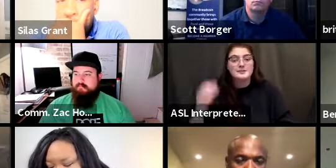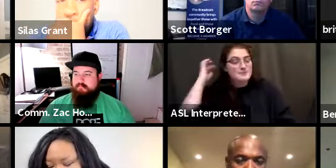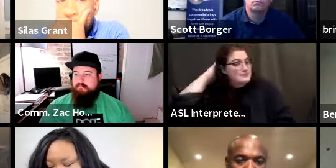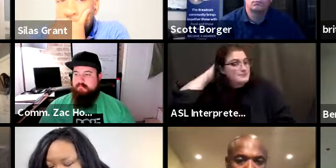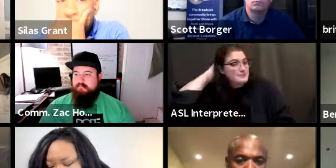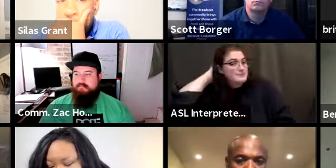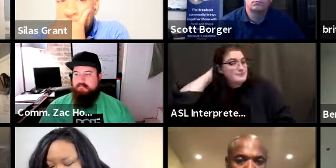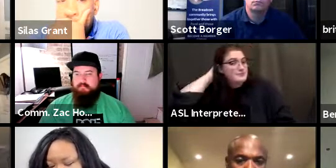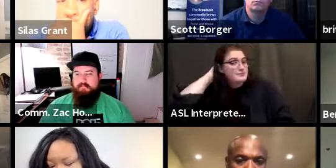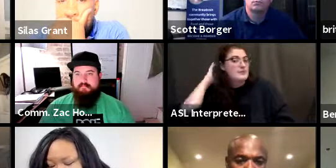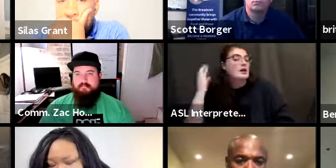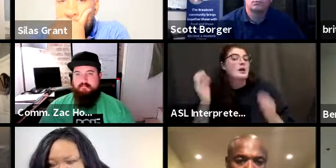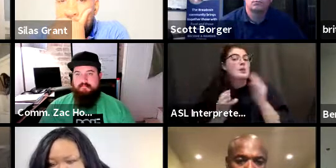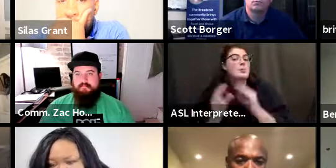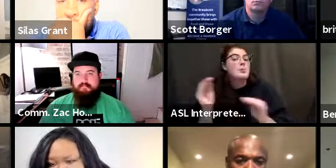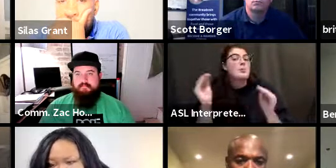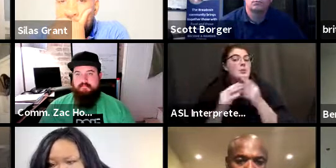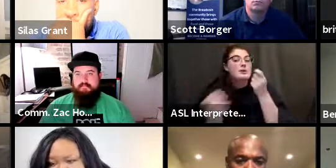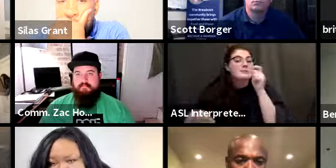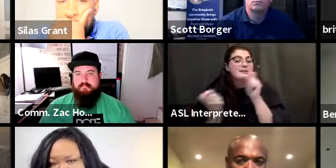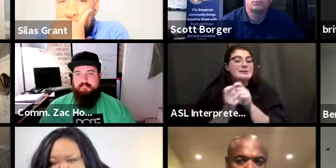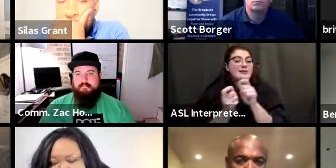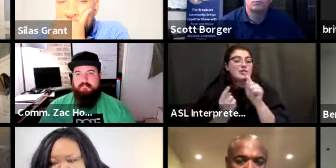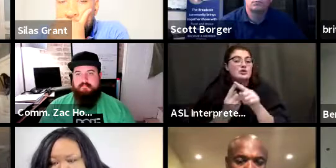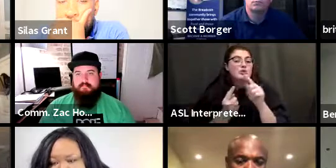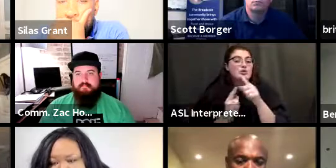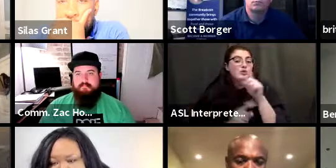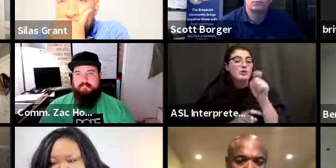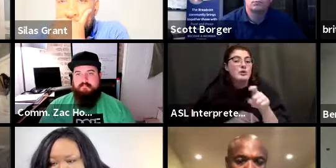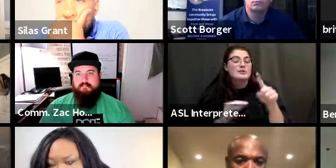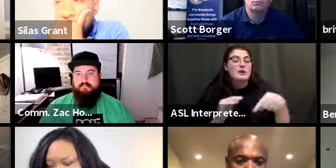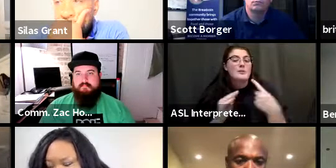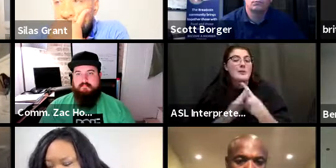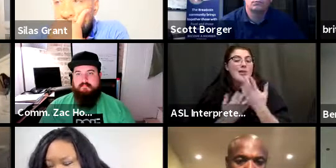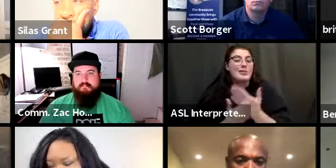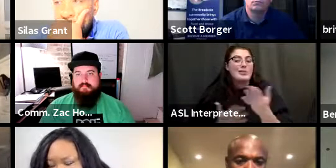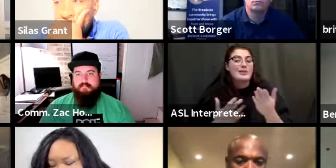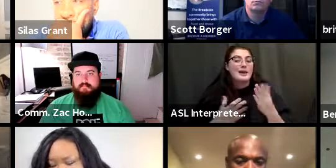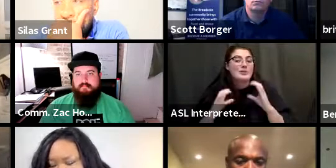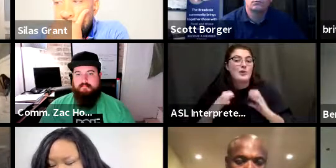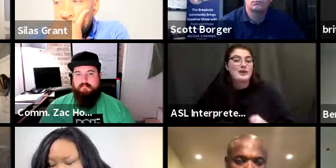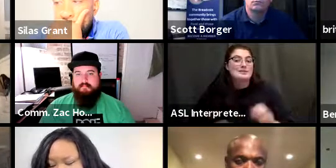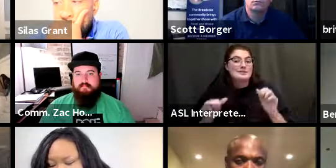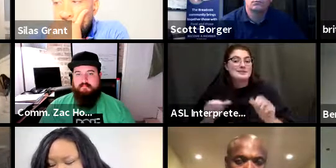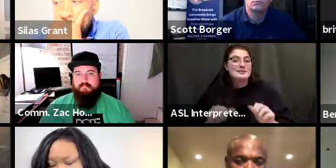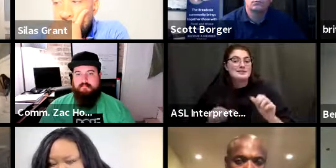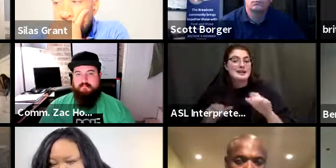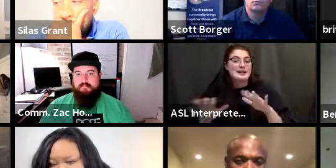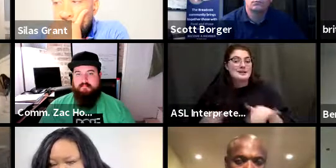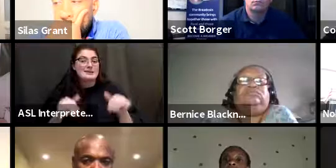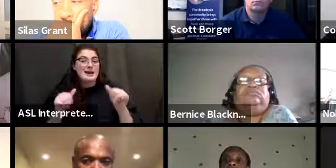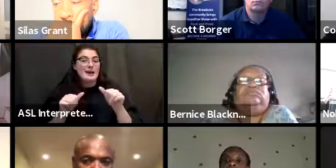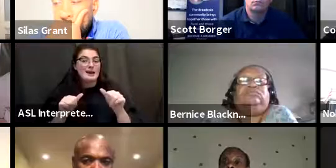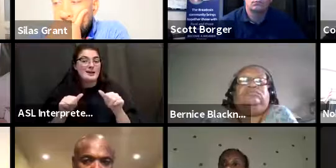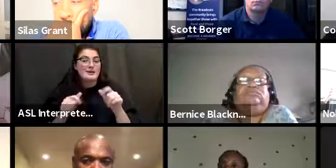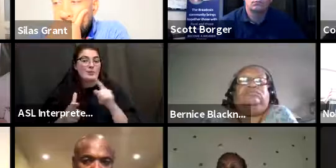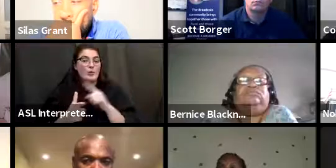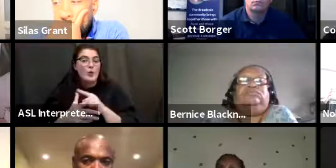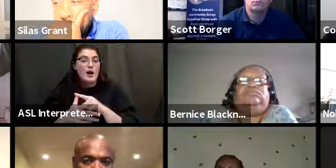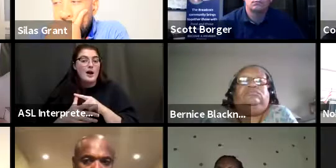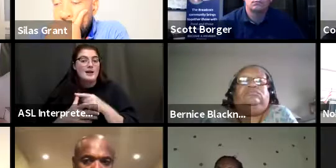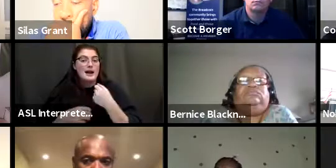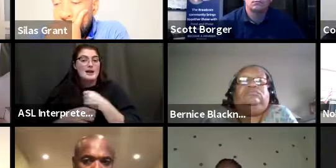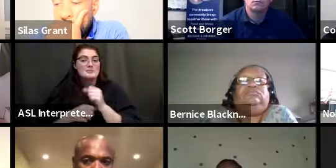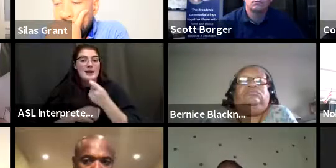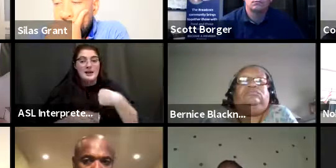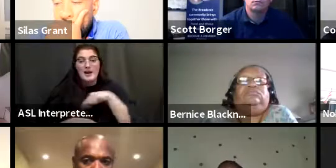More specific to the question about steps that residents can take. Residents, step one is making us aware